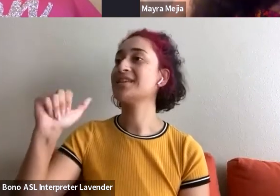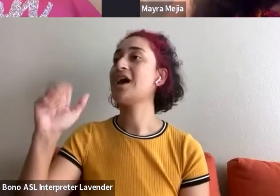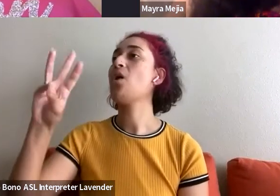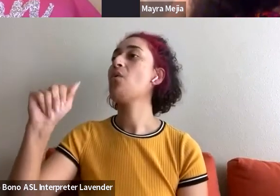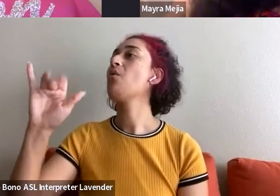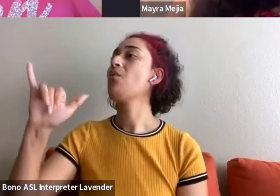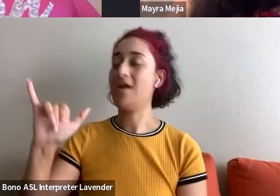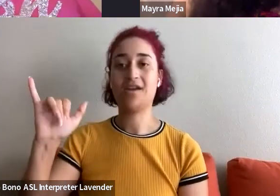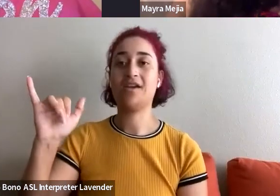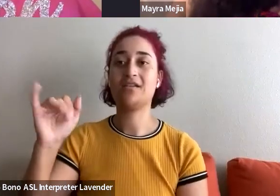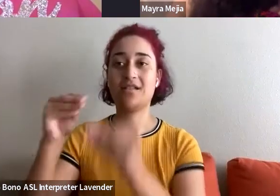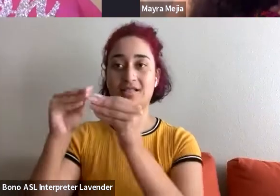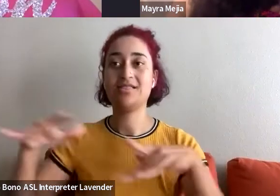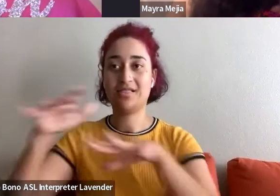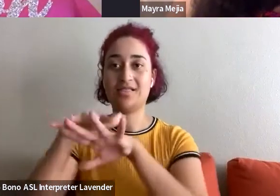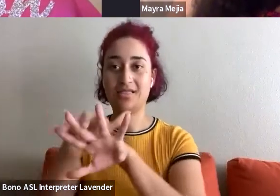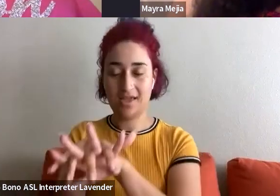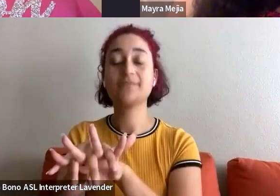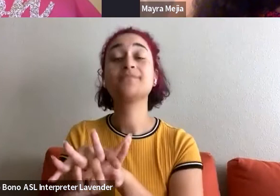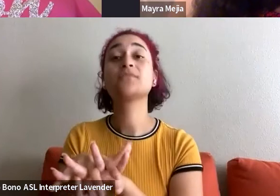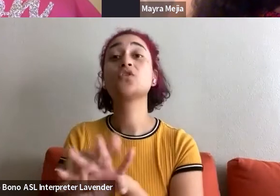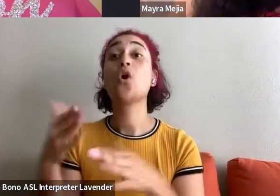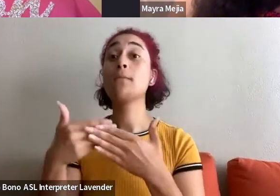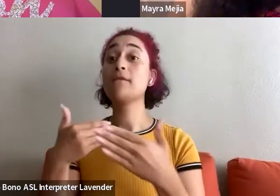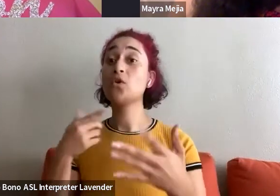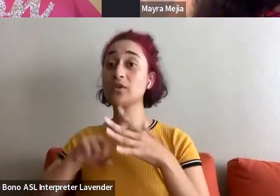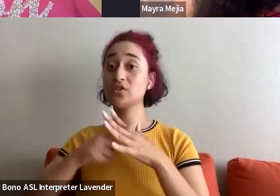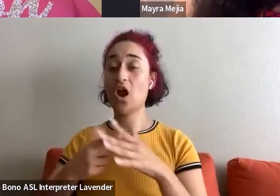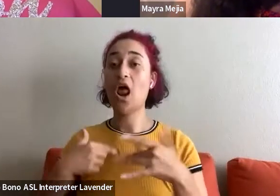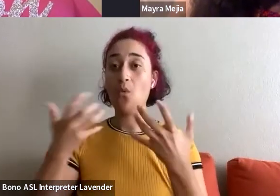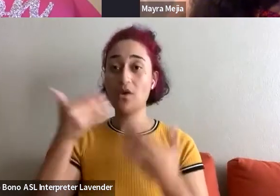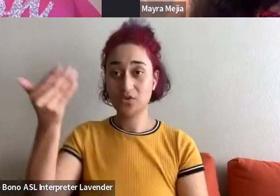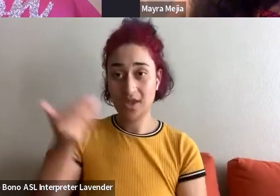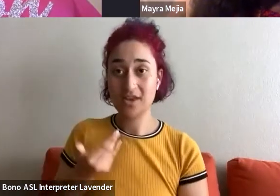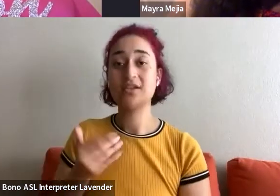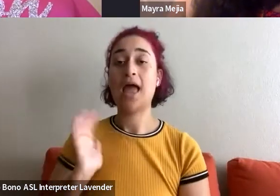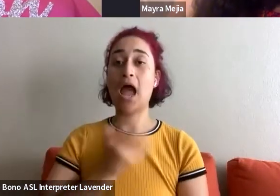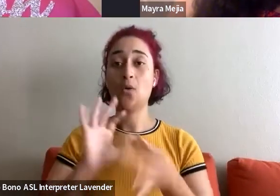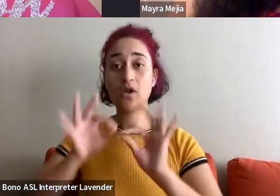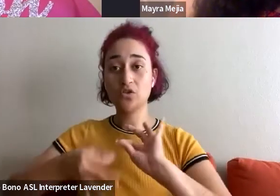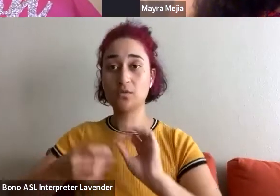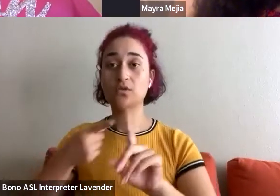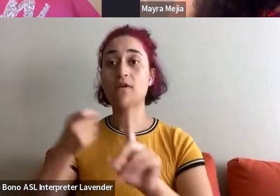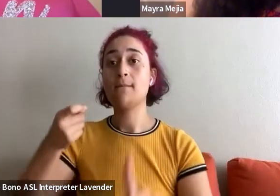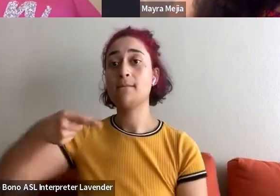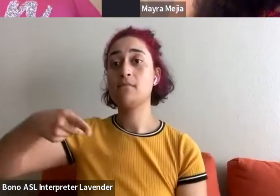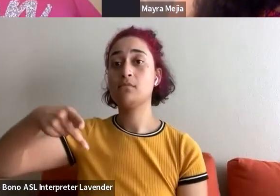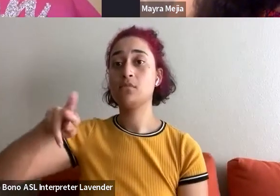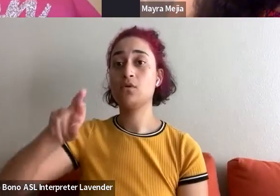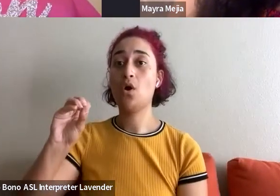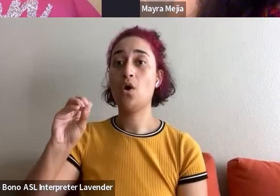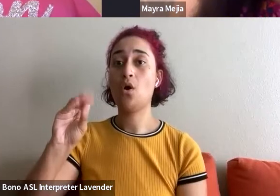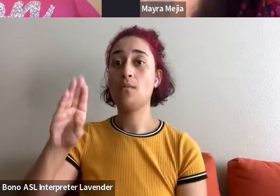today's content, I'd also like to introduce our interpreters from Pro Bono ASL, and they are Lex